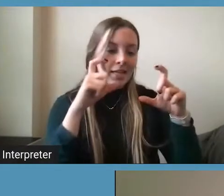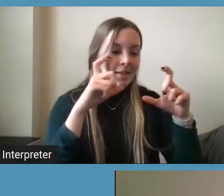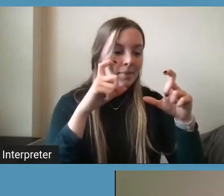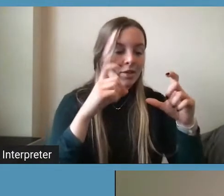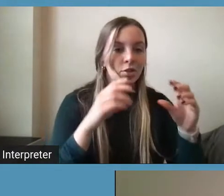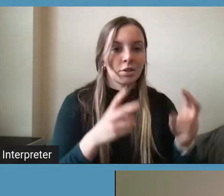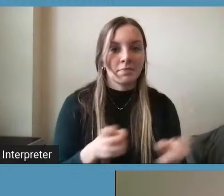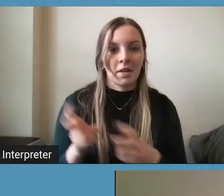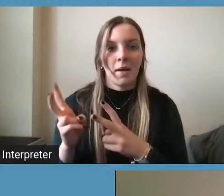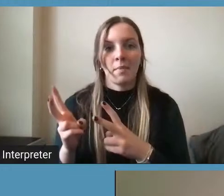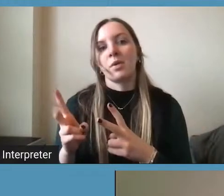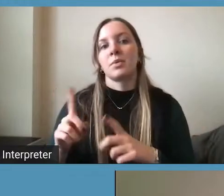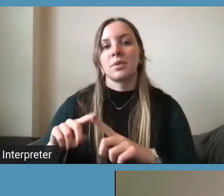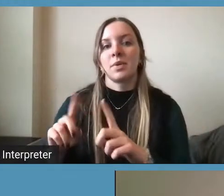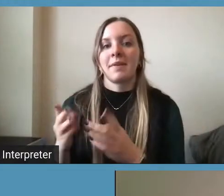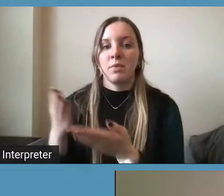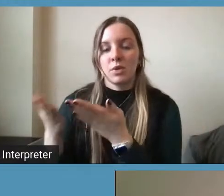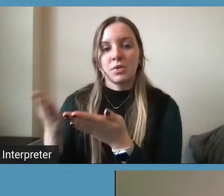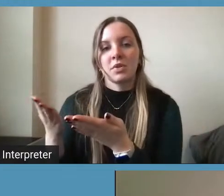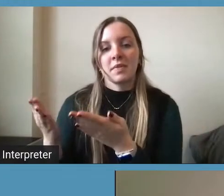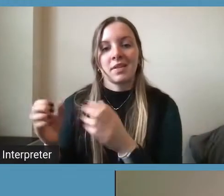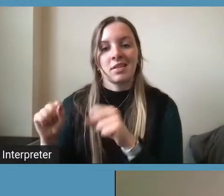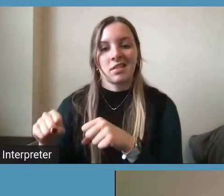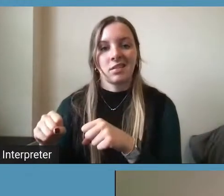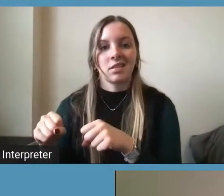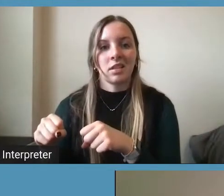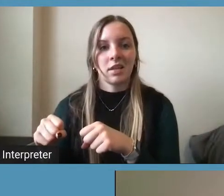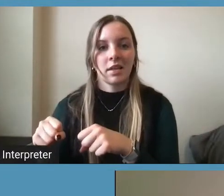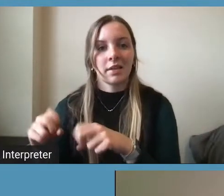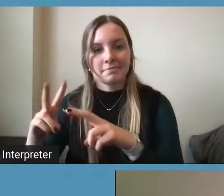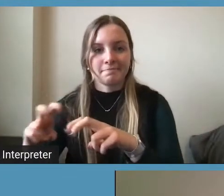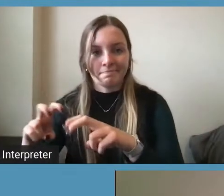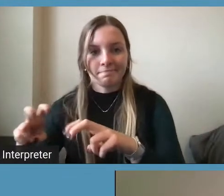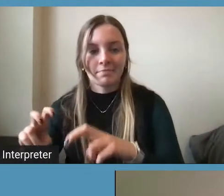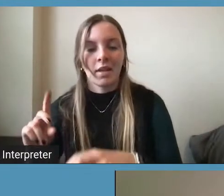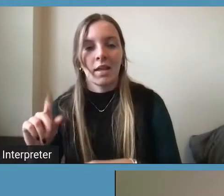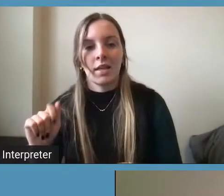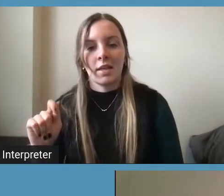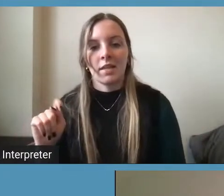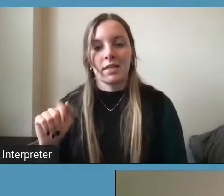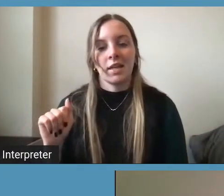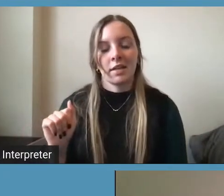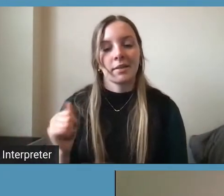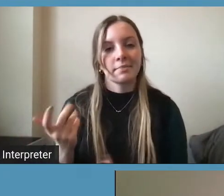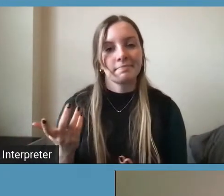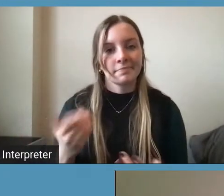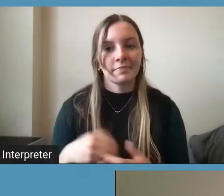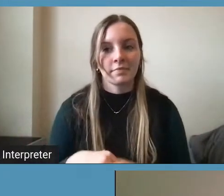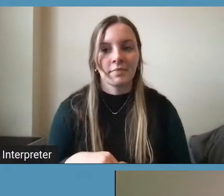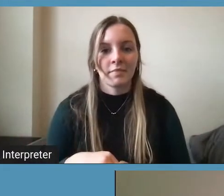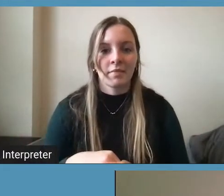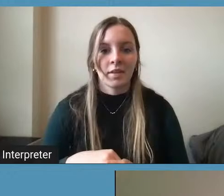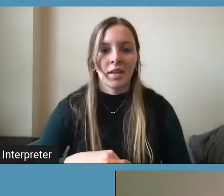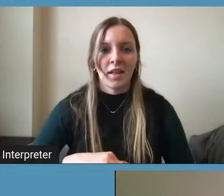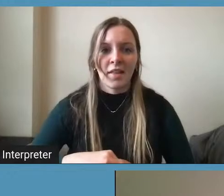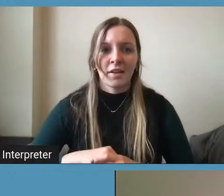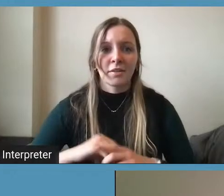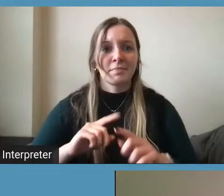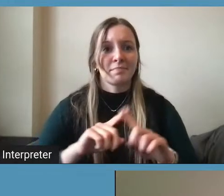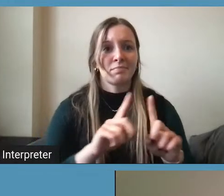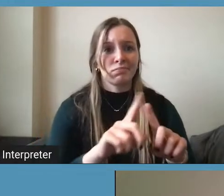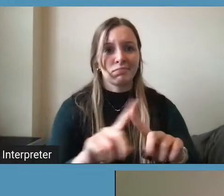a possibility. You probably want to be able to do some initial work yourself just to get a feel for it. So there are ways to get it